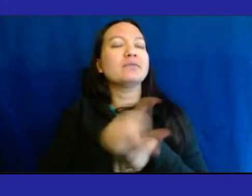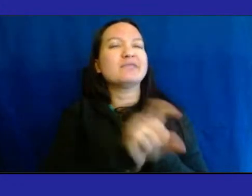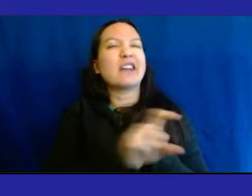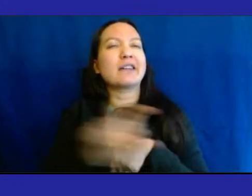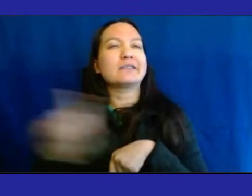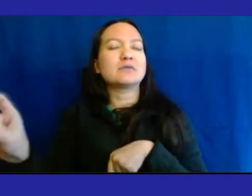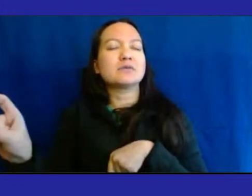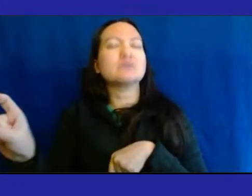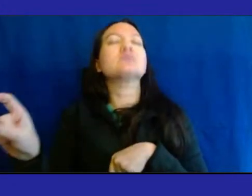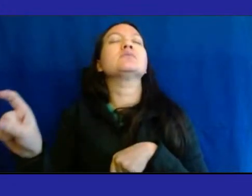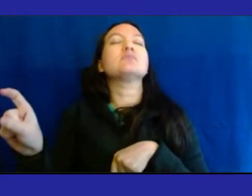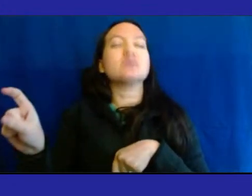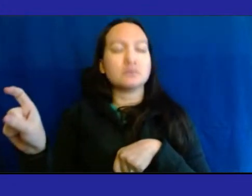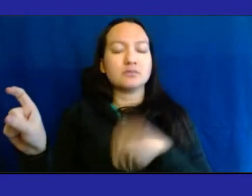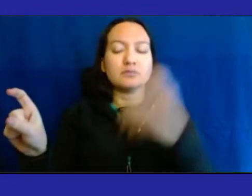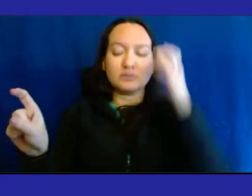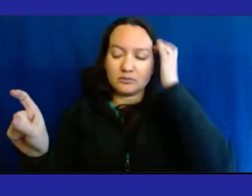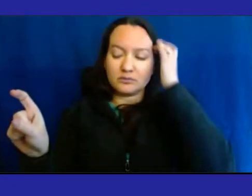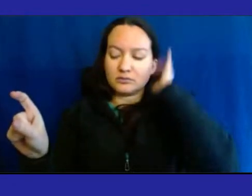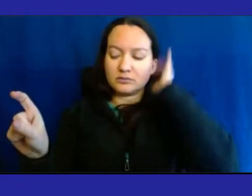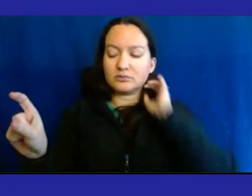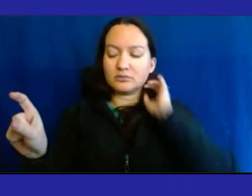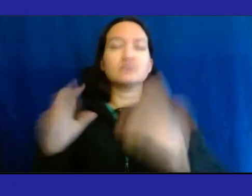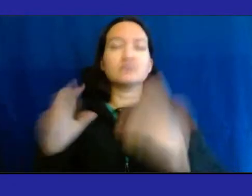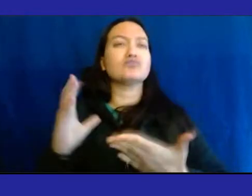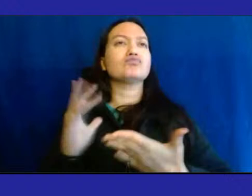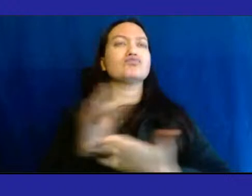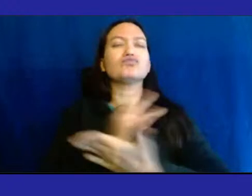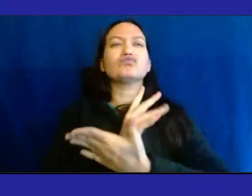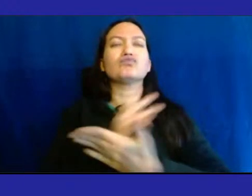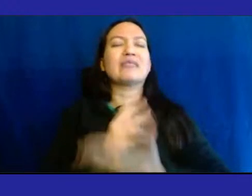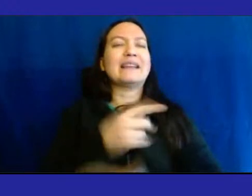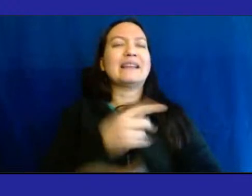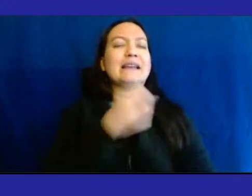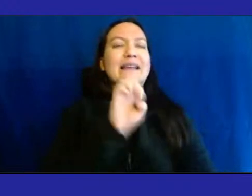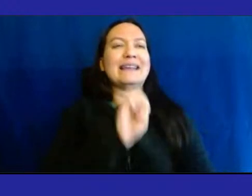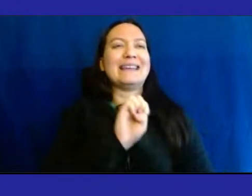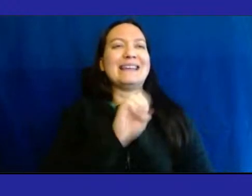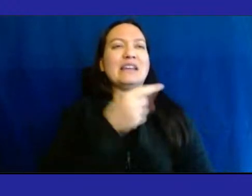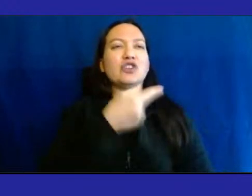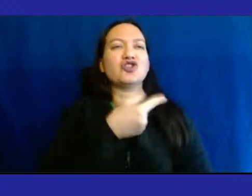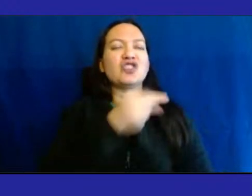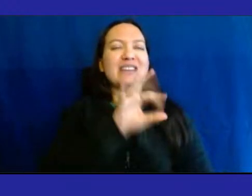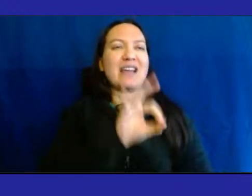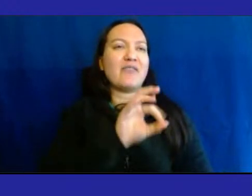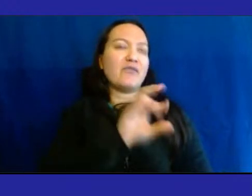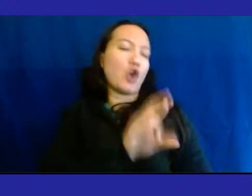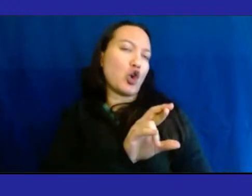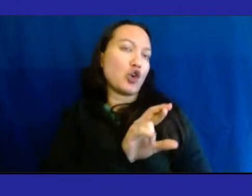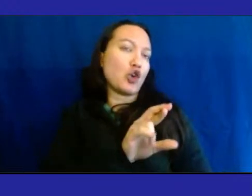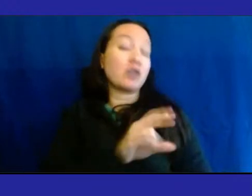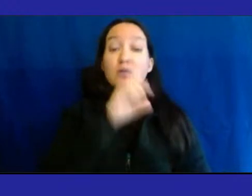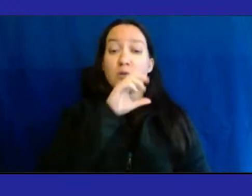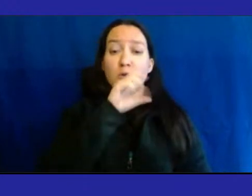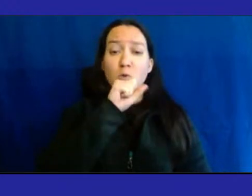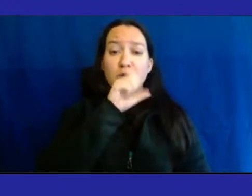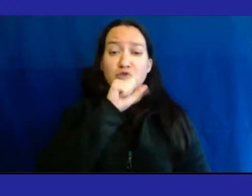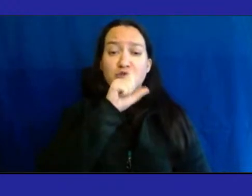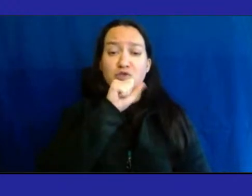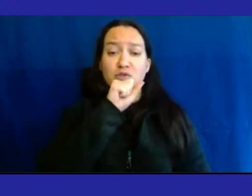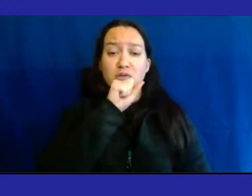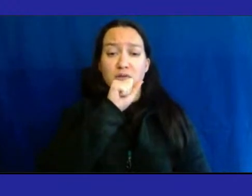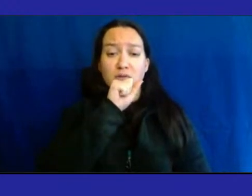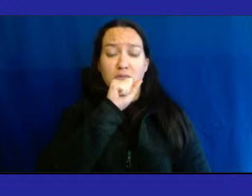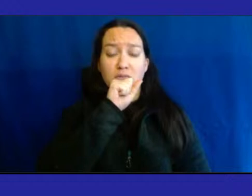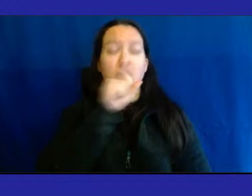again is these ranges of EGFR. And the orange part of these columns is referrals